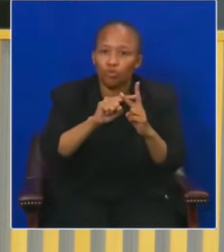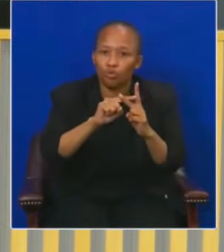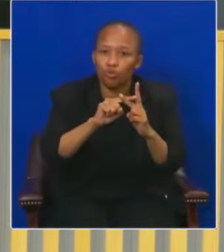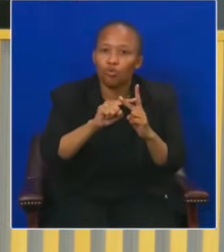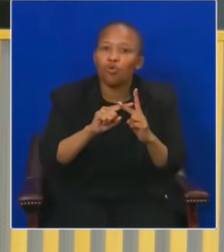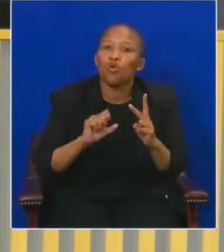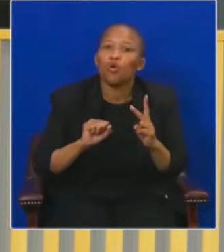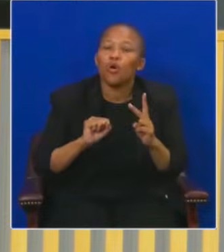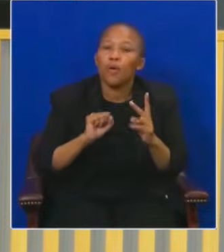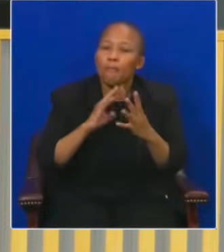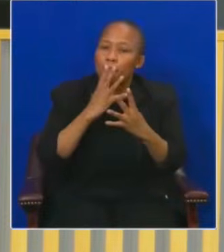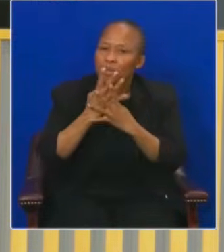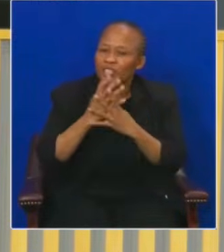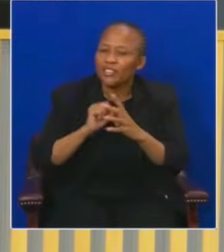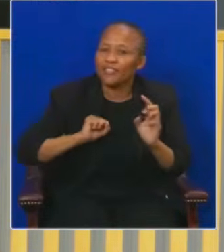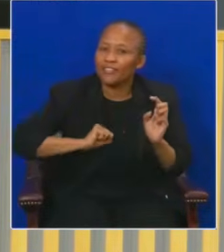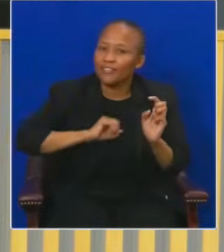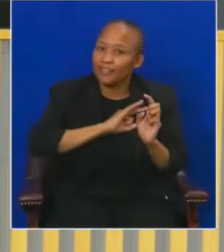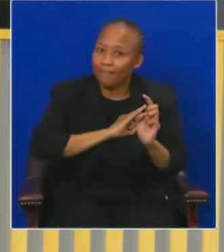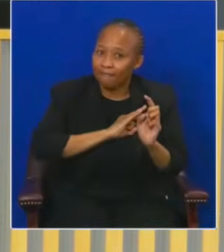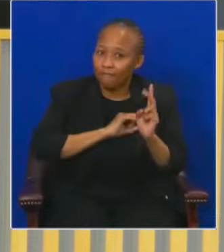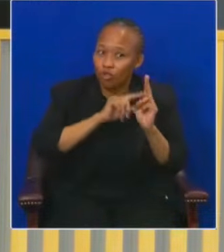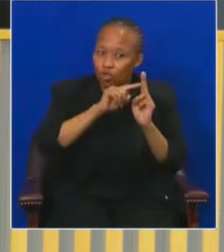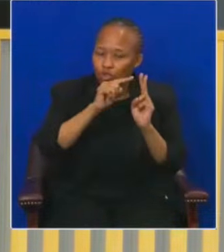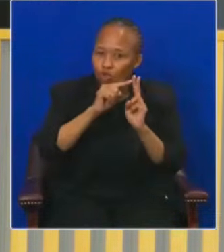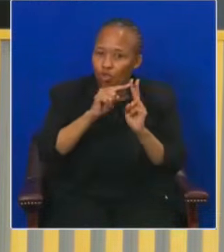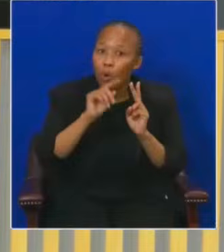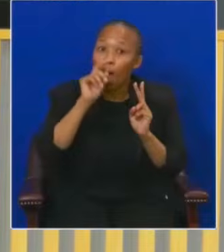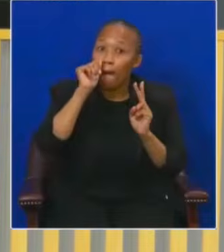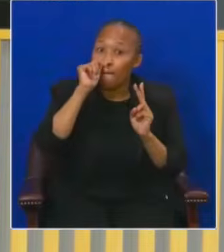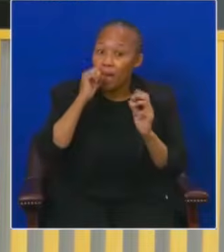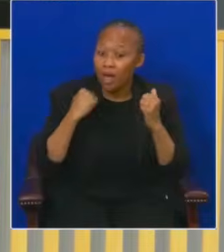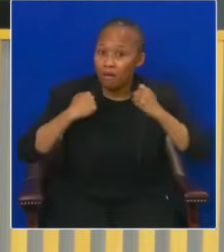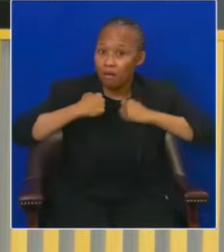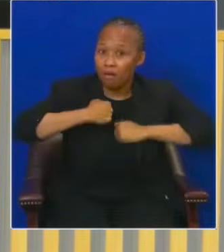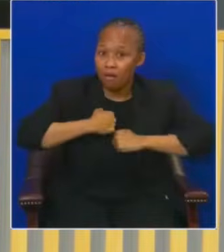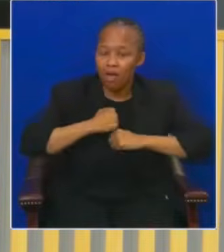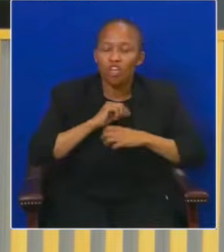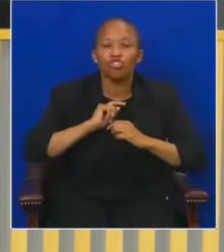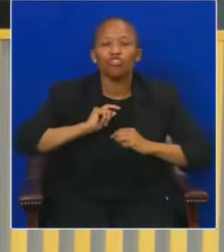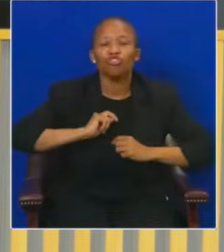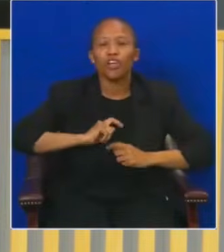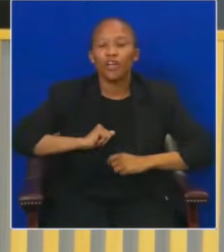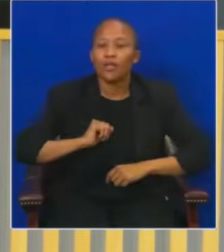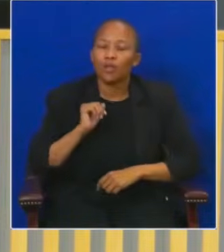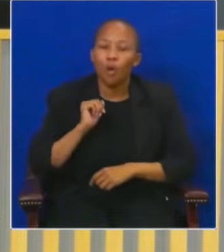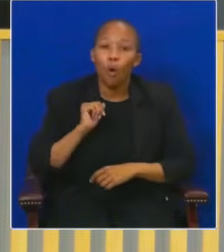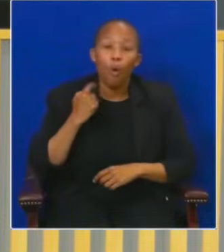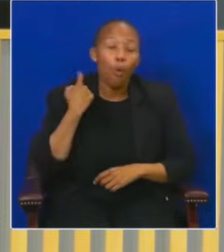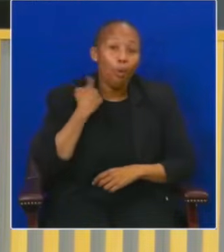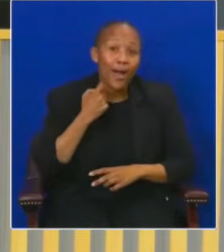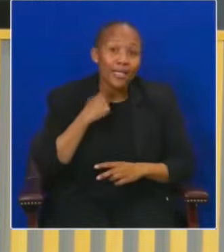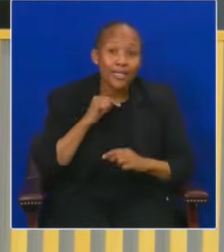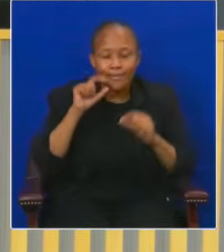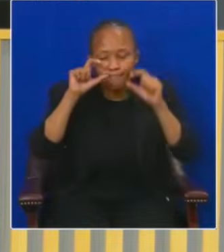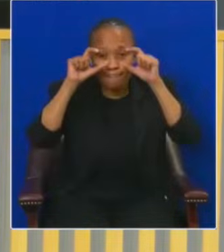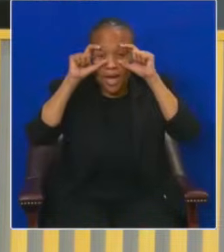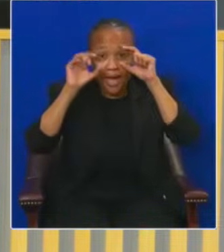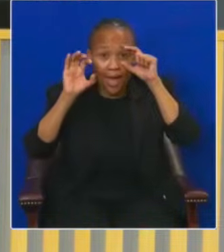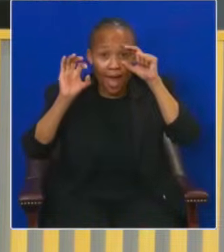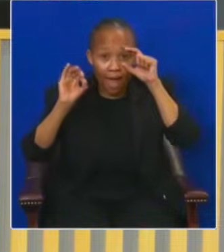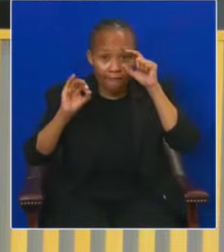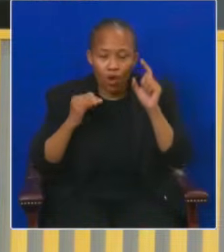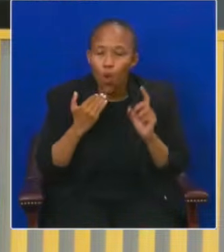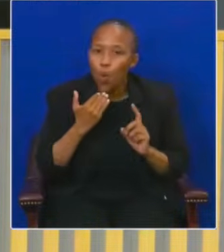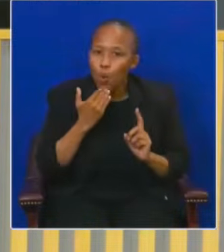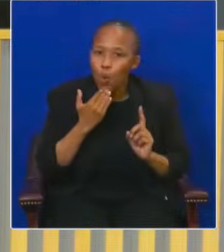man in the white shirt wearing glasses is